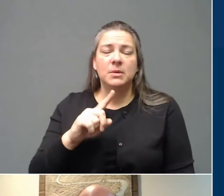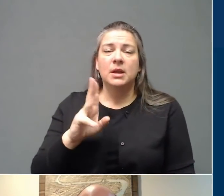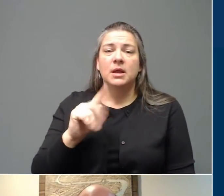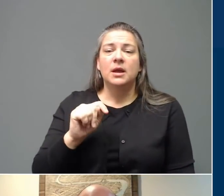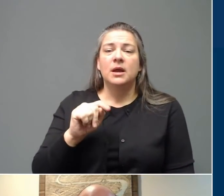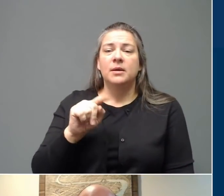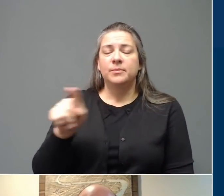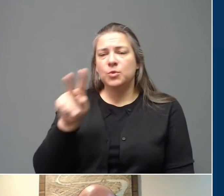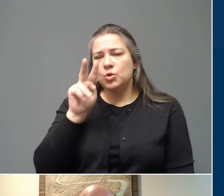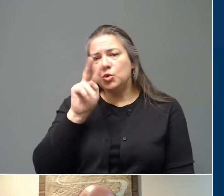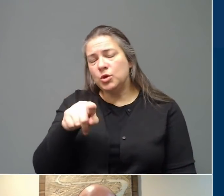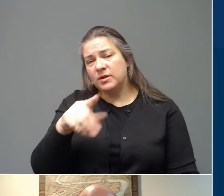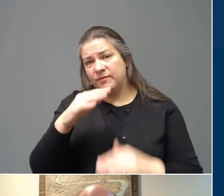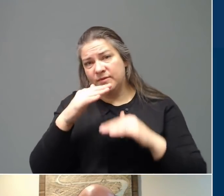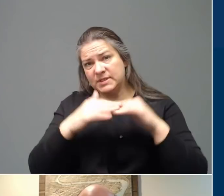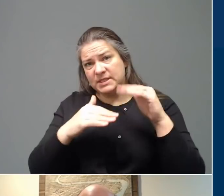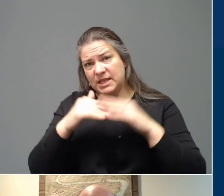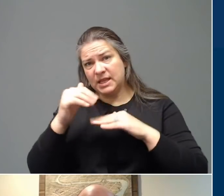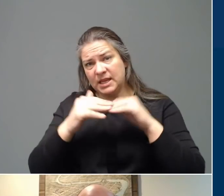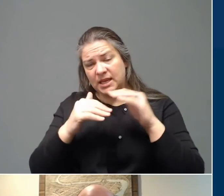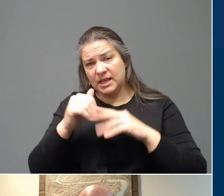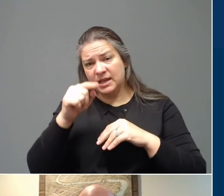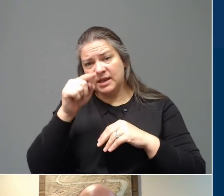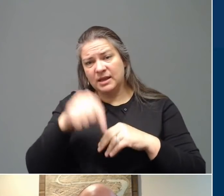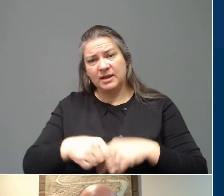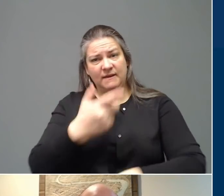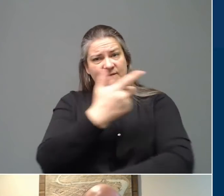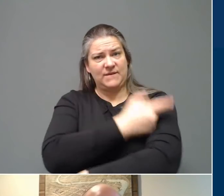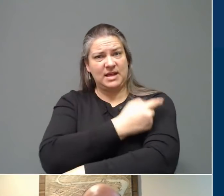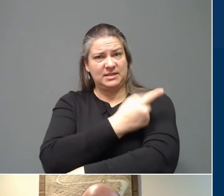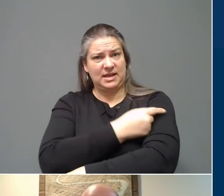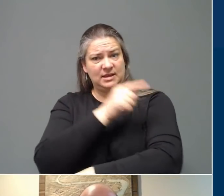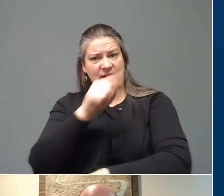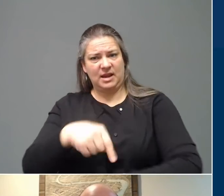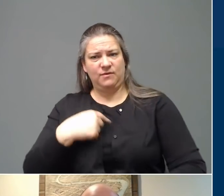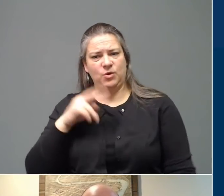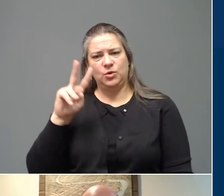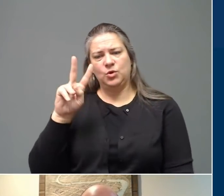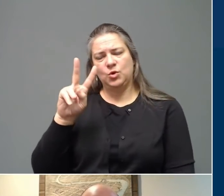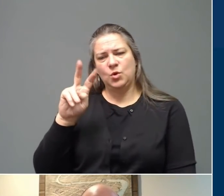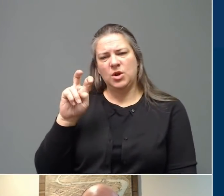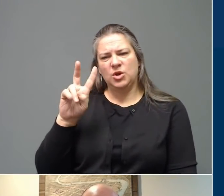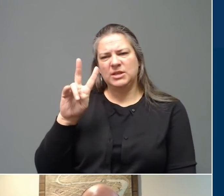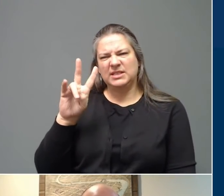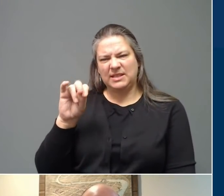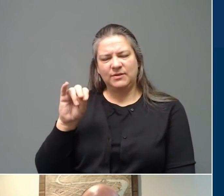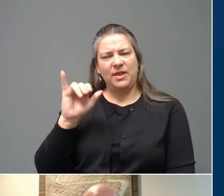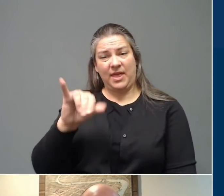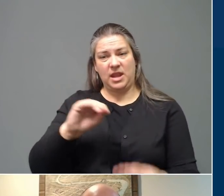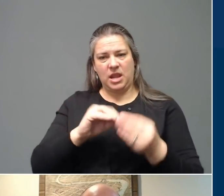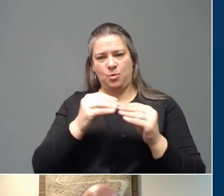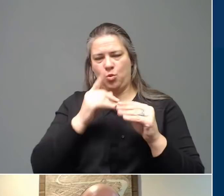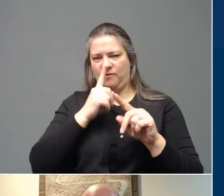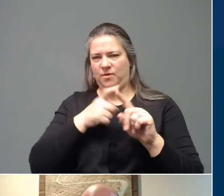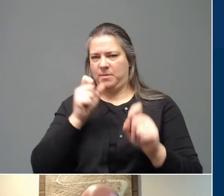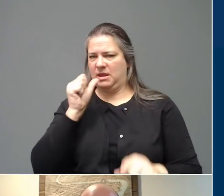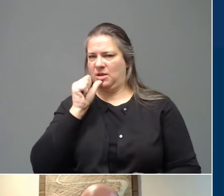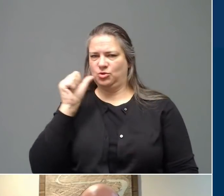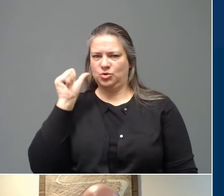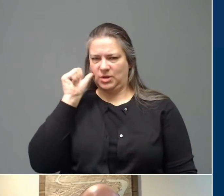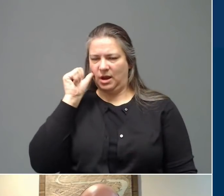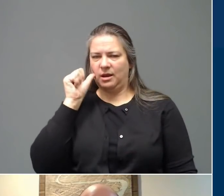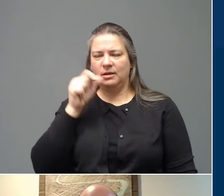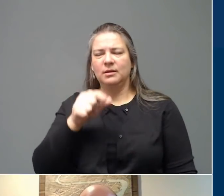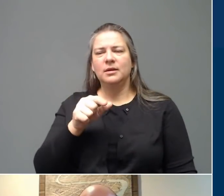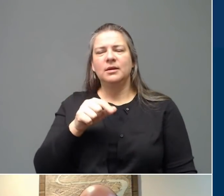at the facilities that have been vaccinated thus far, we're sitting around 287. These numbers are from yesterday. There will be, in discussions with